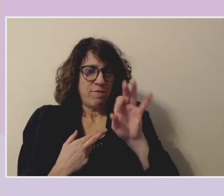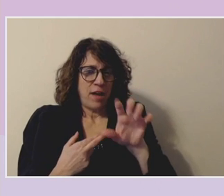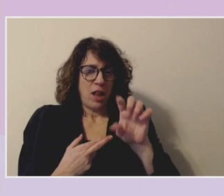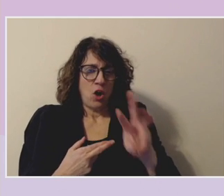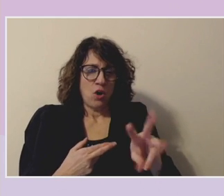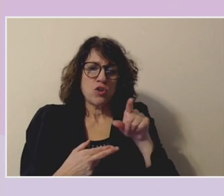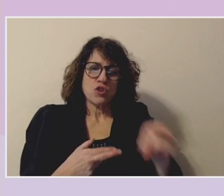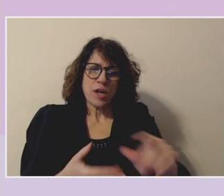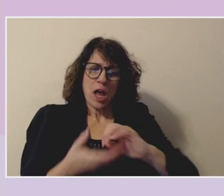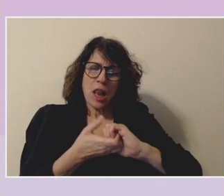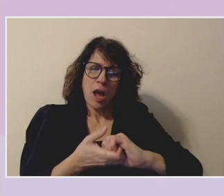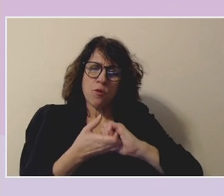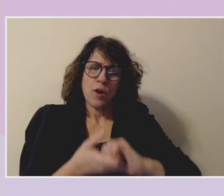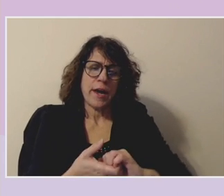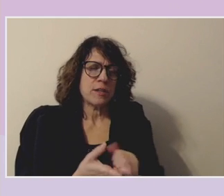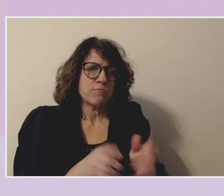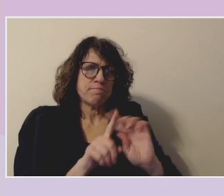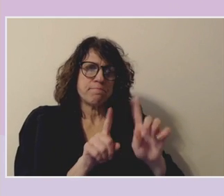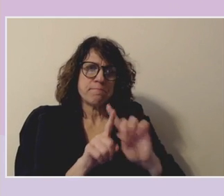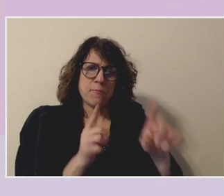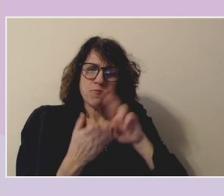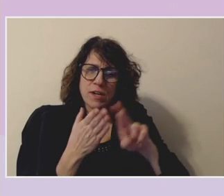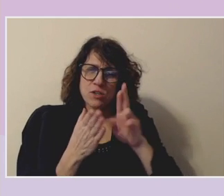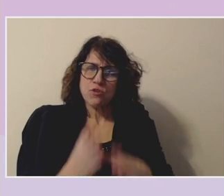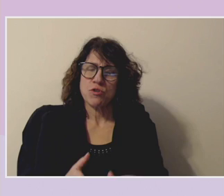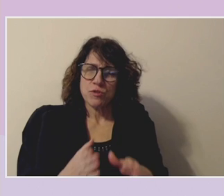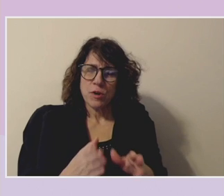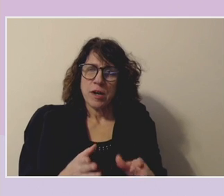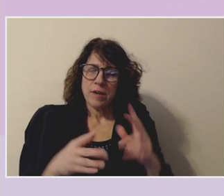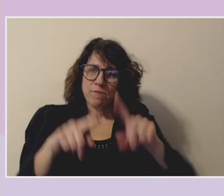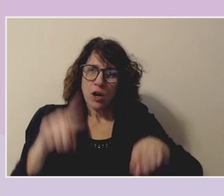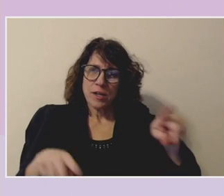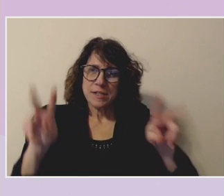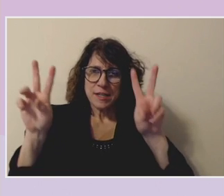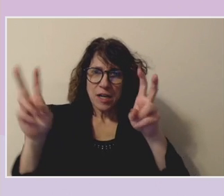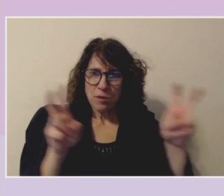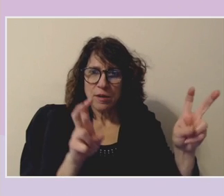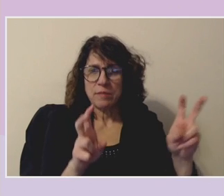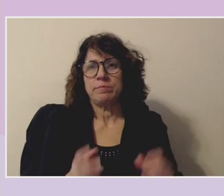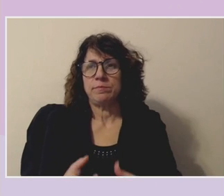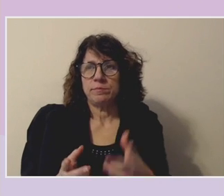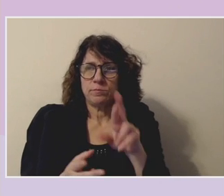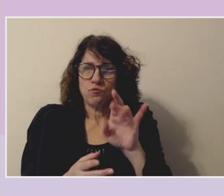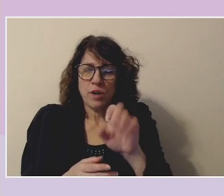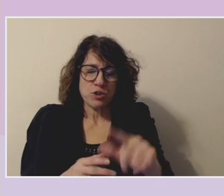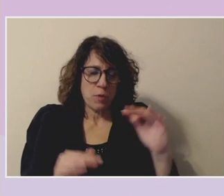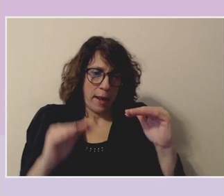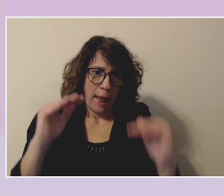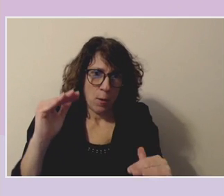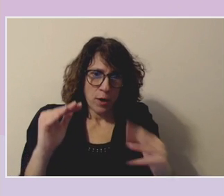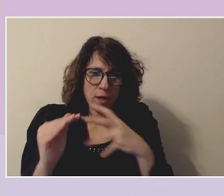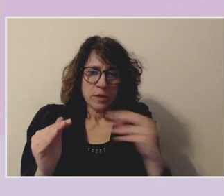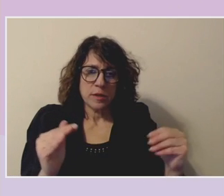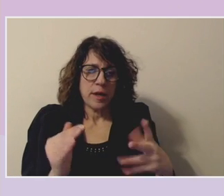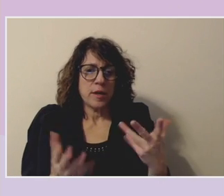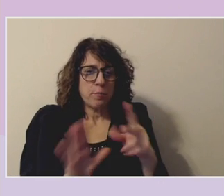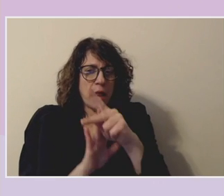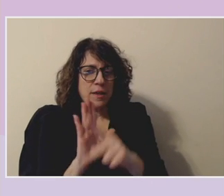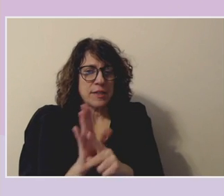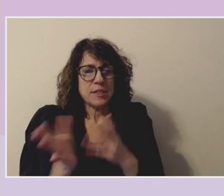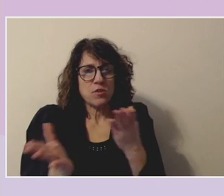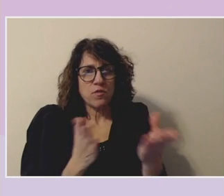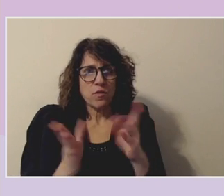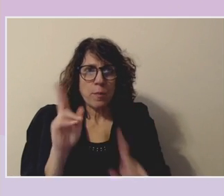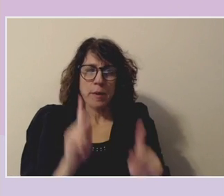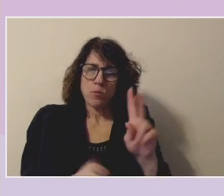a number of topics, including analyses of racial inequities in policies and services for people who use